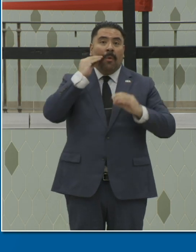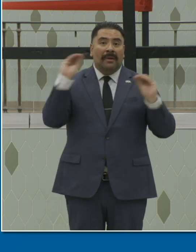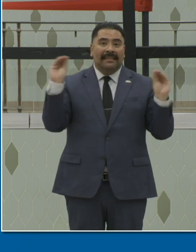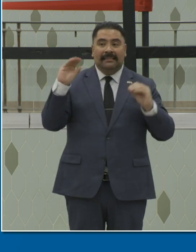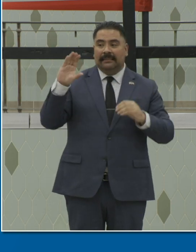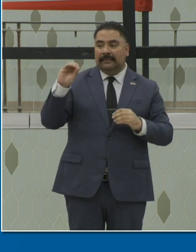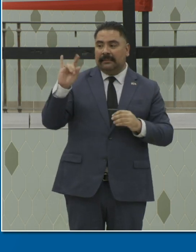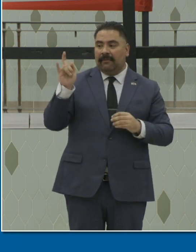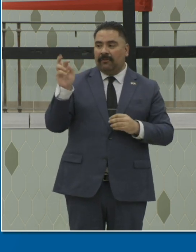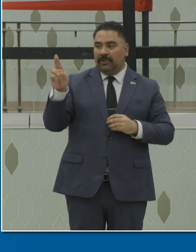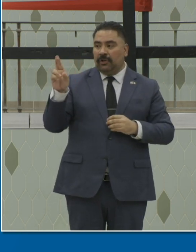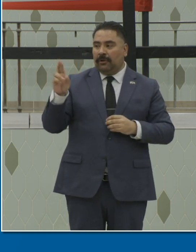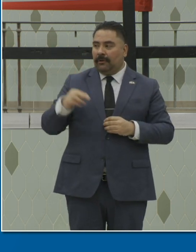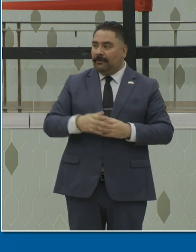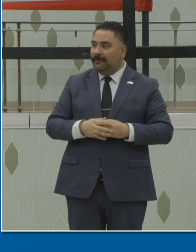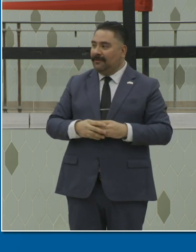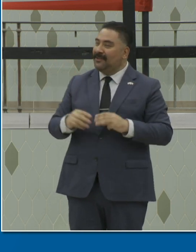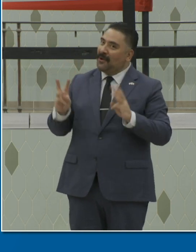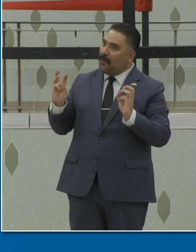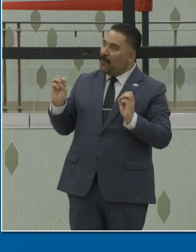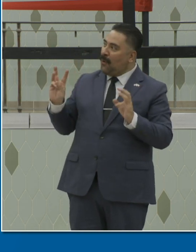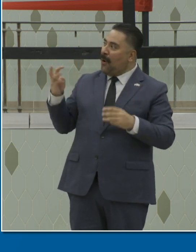officer,